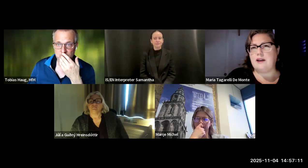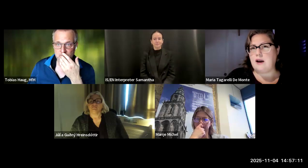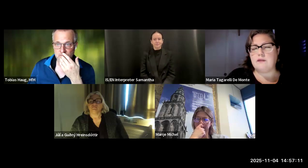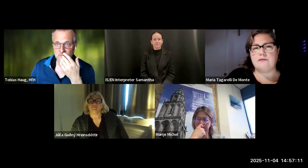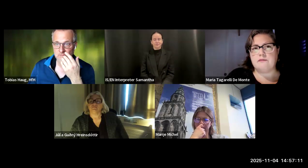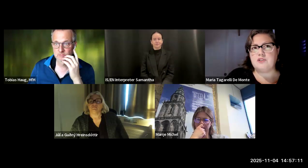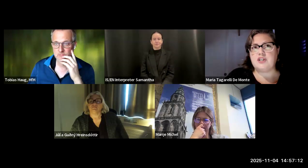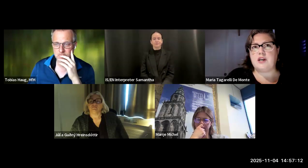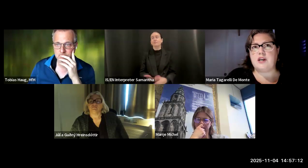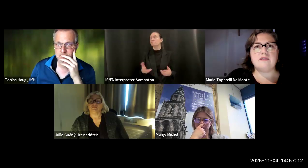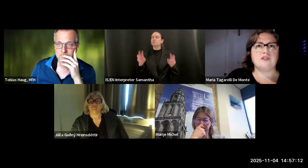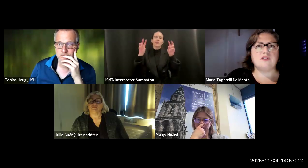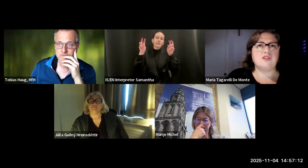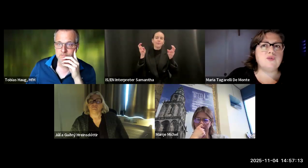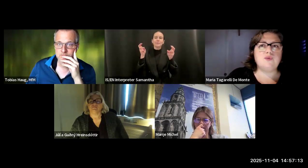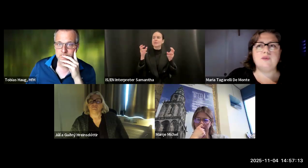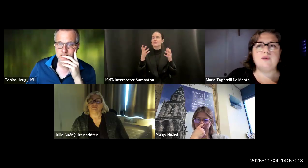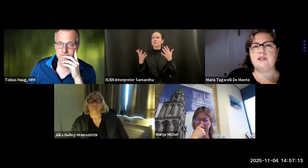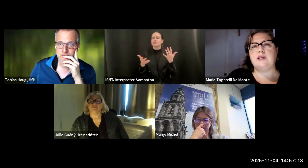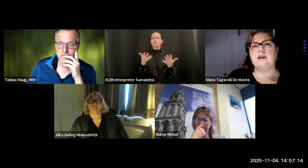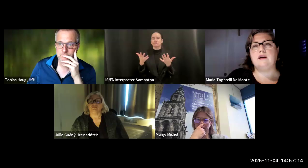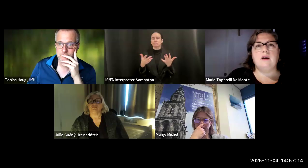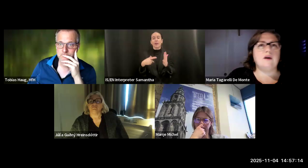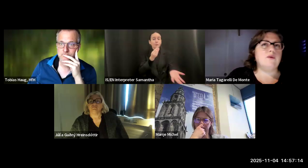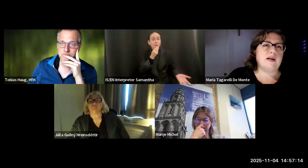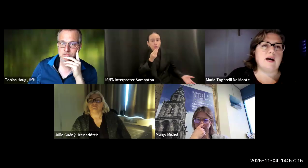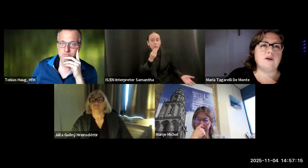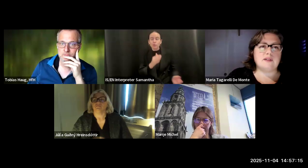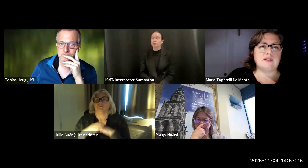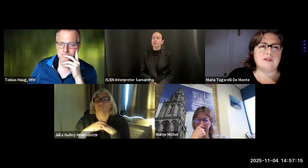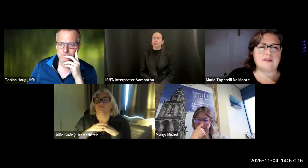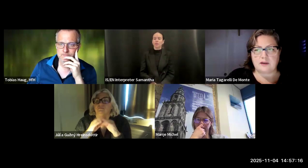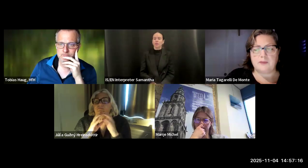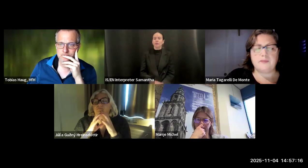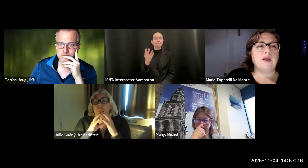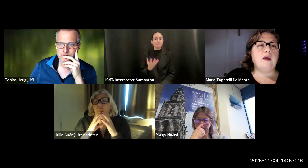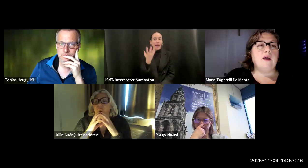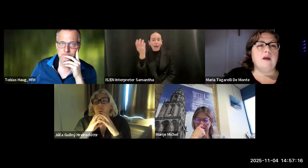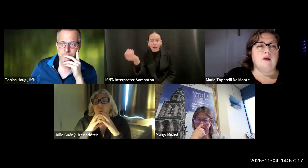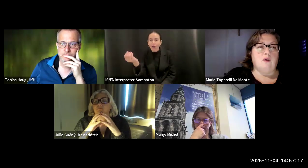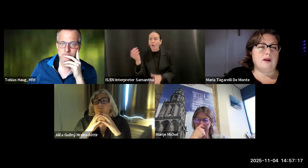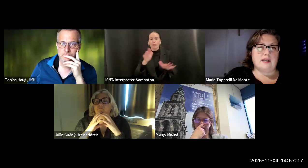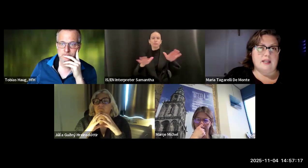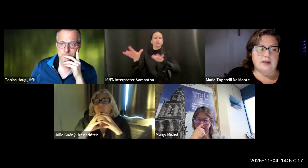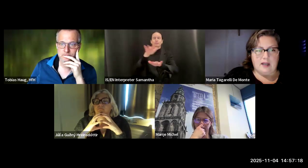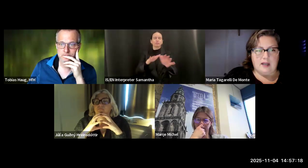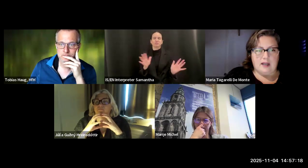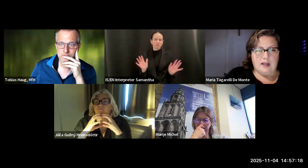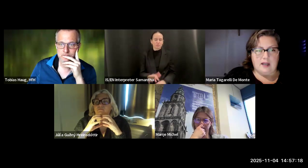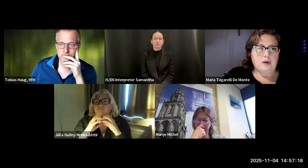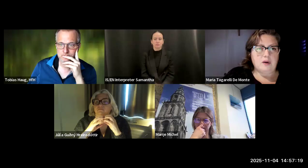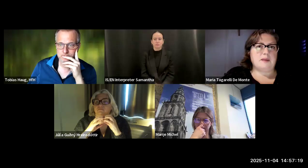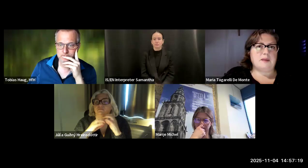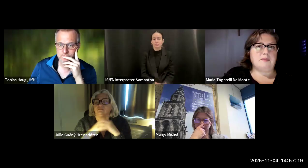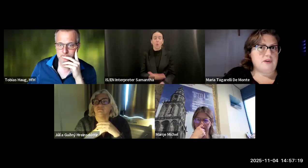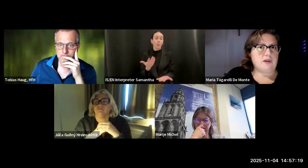So topics that are shared, such as food, eating, going out, etc., etc., or academic